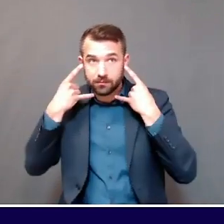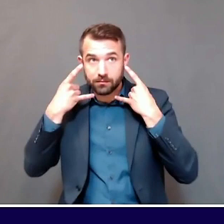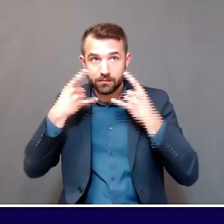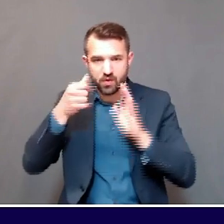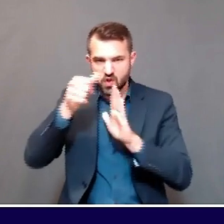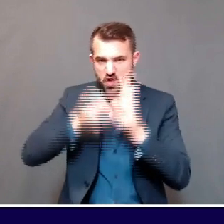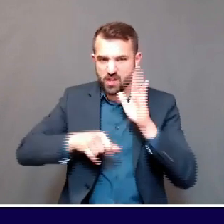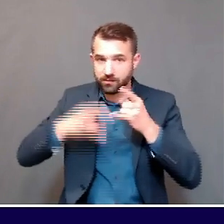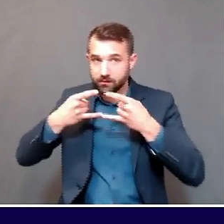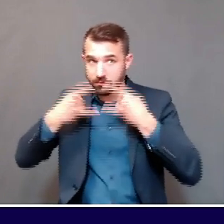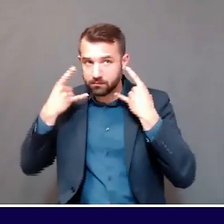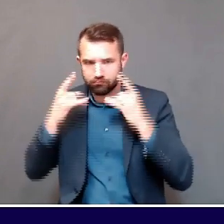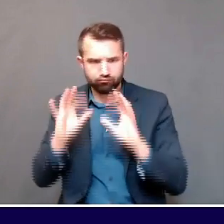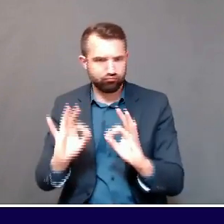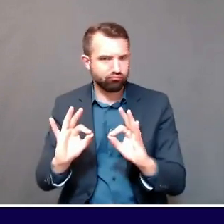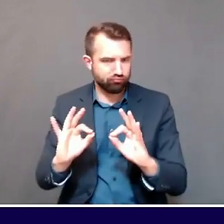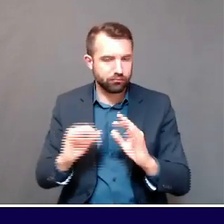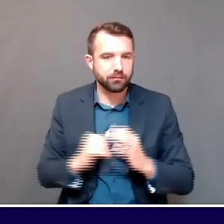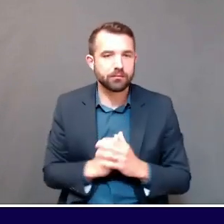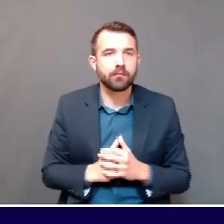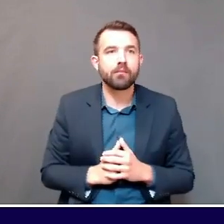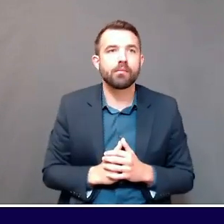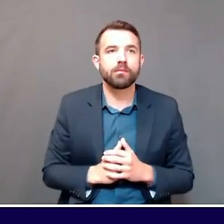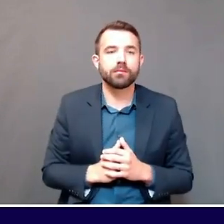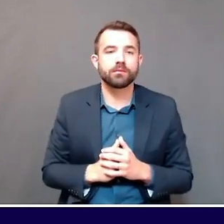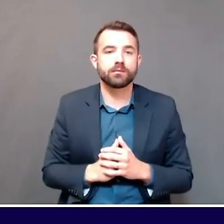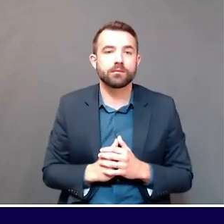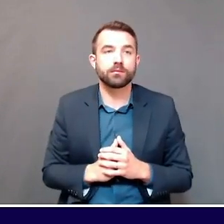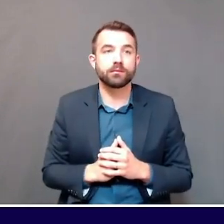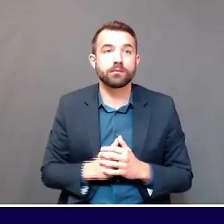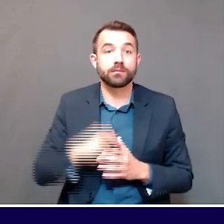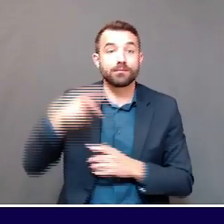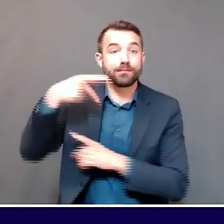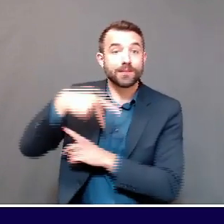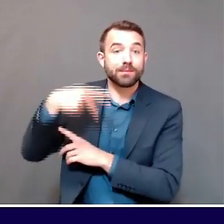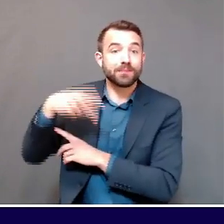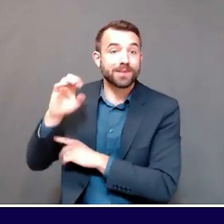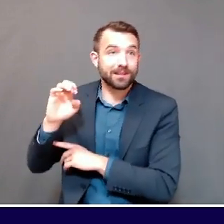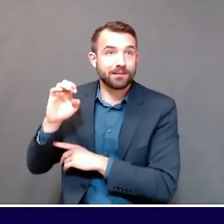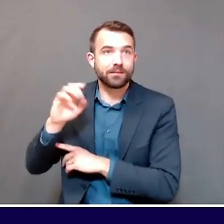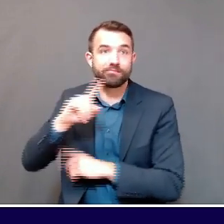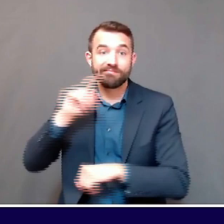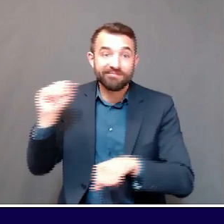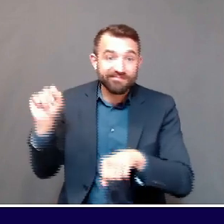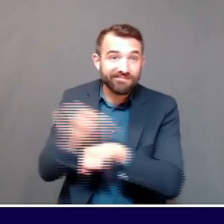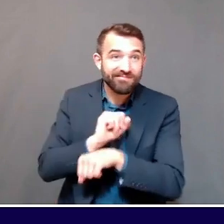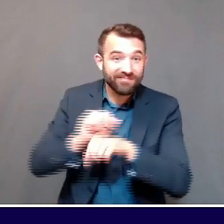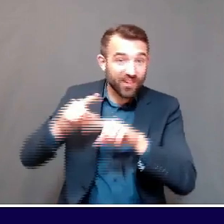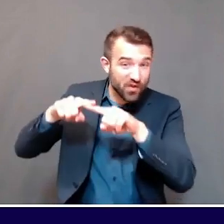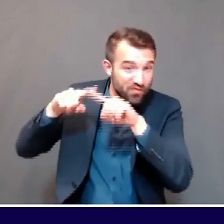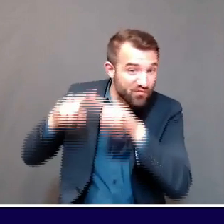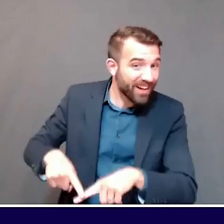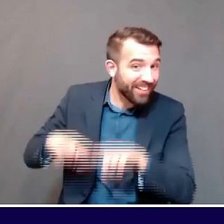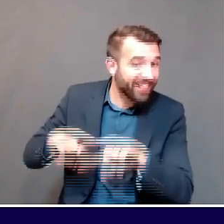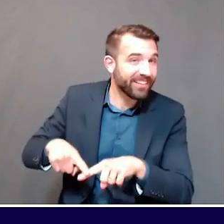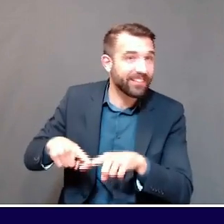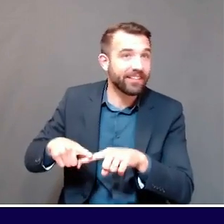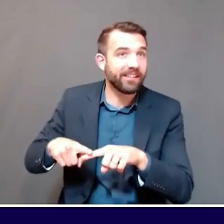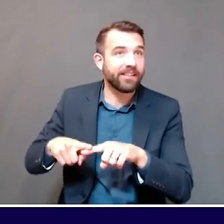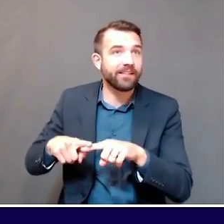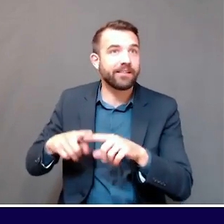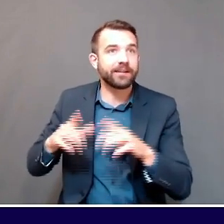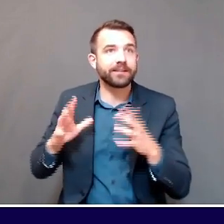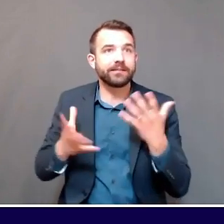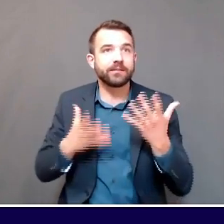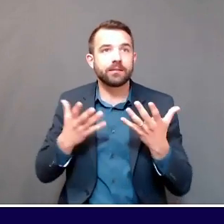as with a lot of PPE, the efficacy depends on the integrity of the